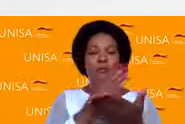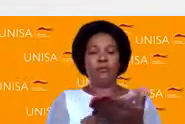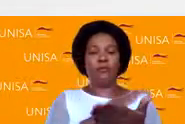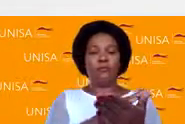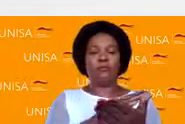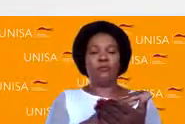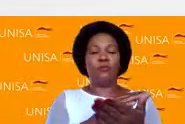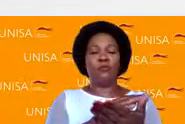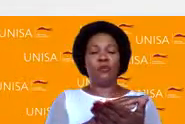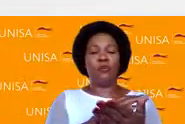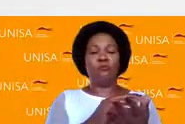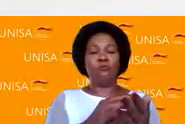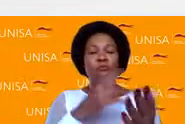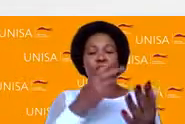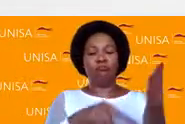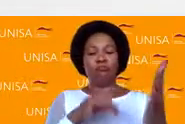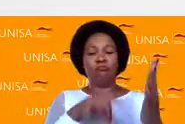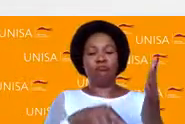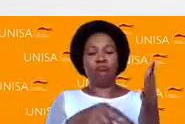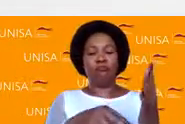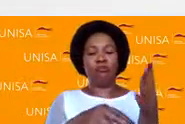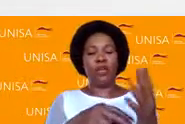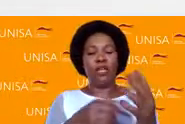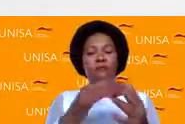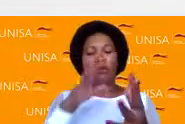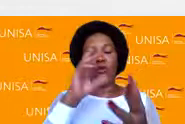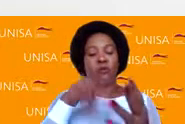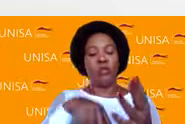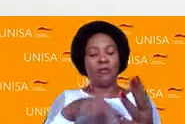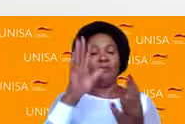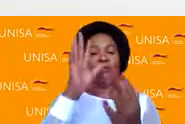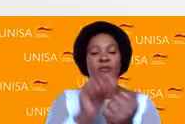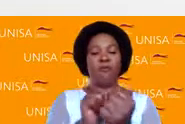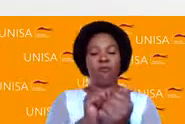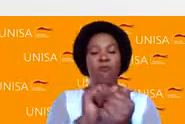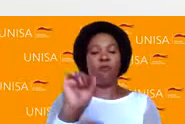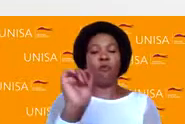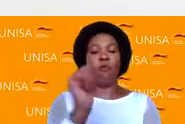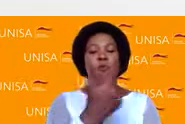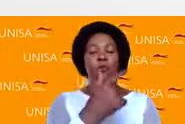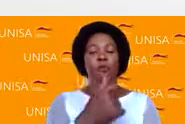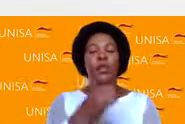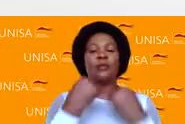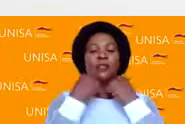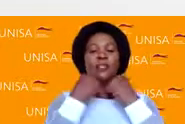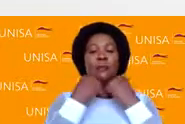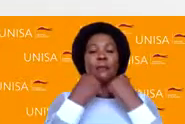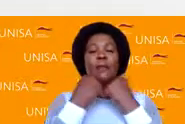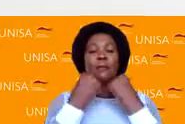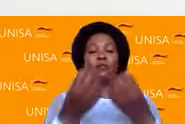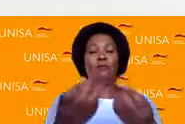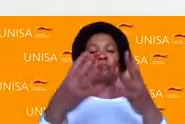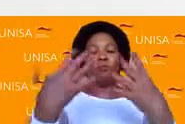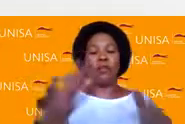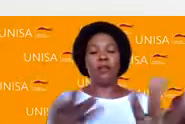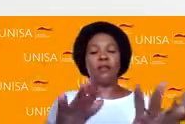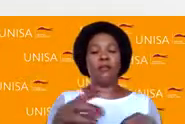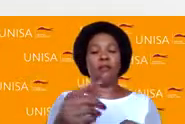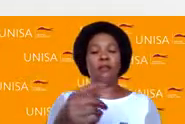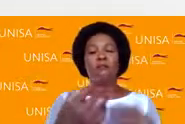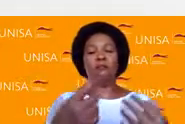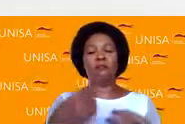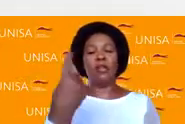That's very important if you want to have an overview of all your assignments that you have to submit. But generally, you will also the first time just have a